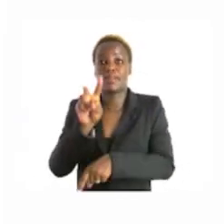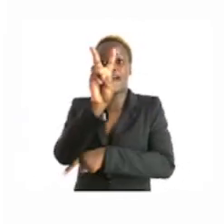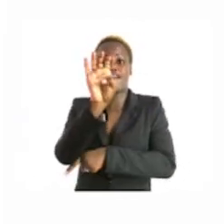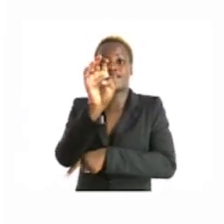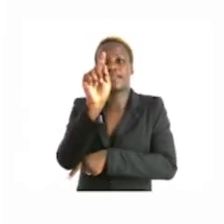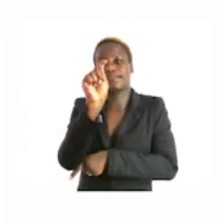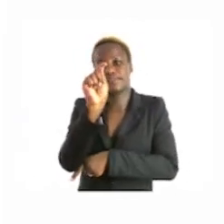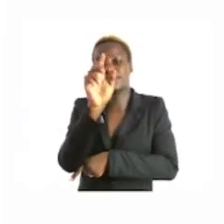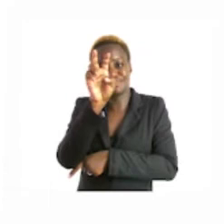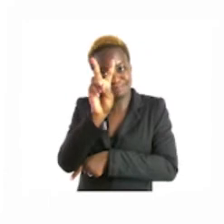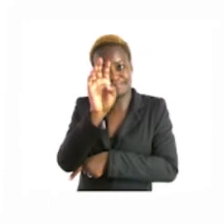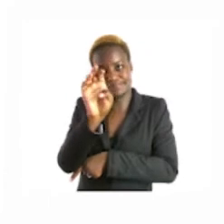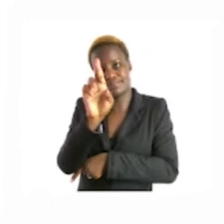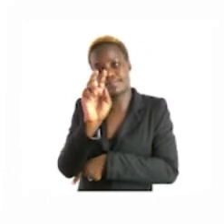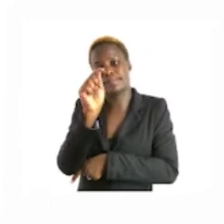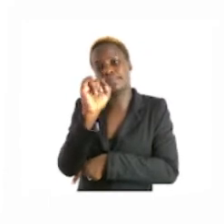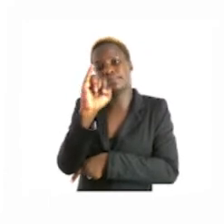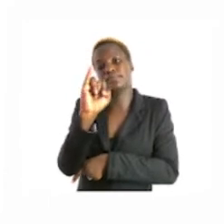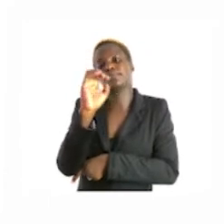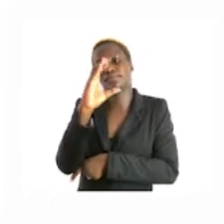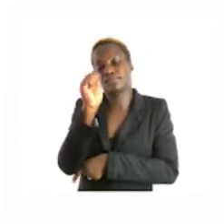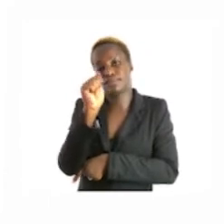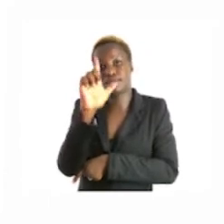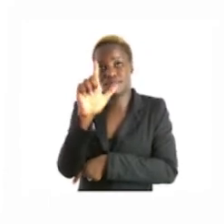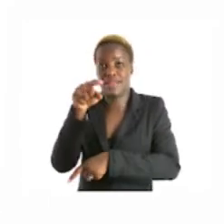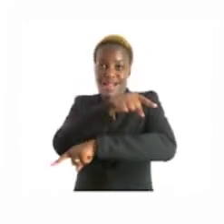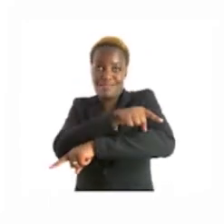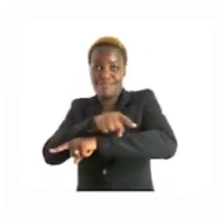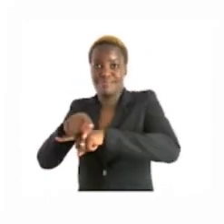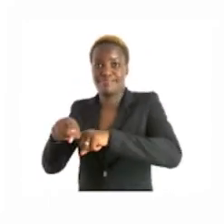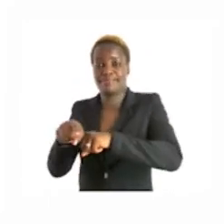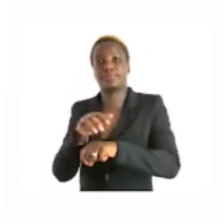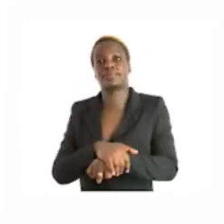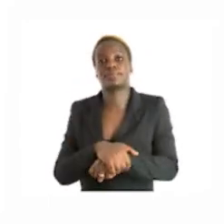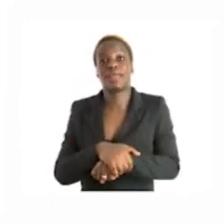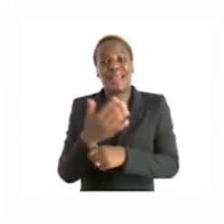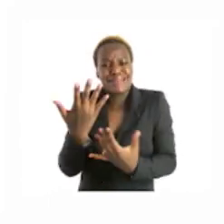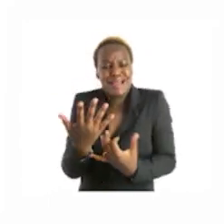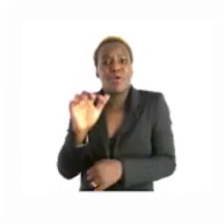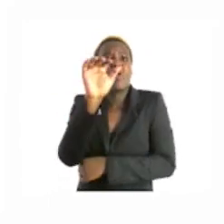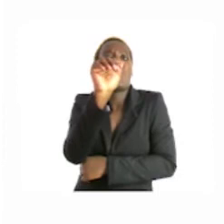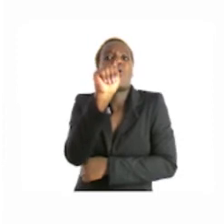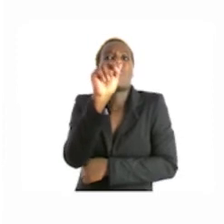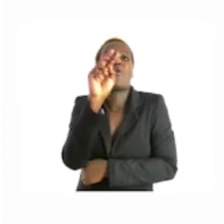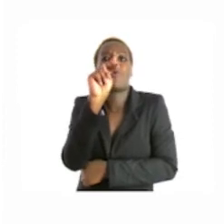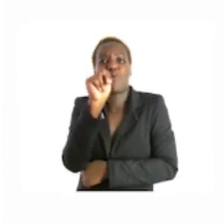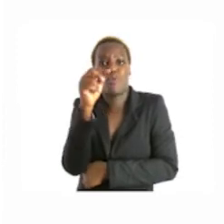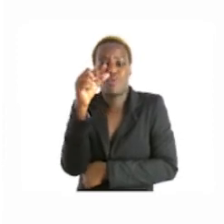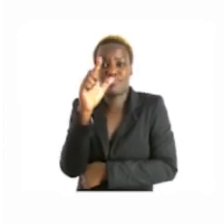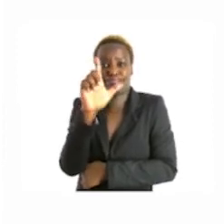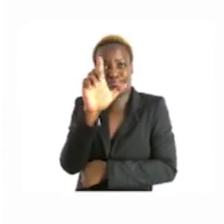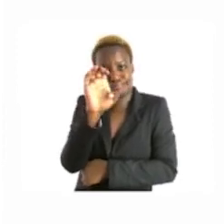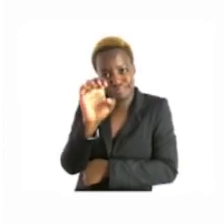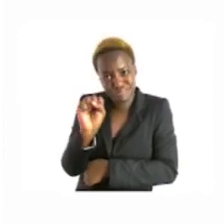line. And then we have to count the angles. Now, what is an angle actually? An angle is where the two lines